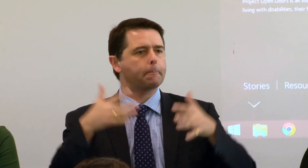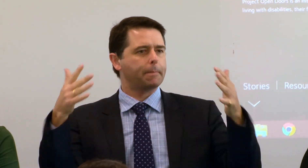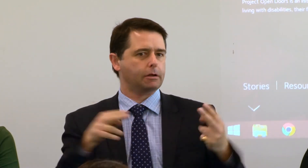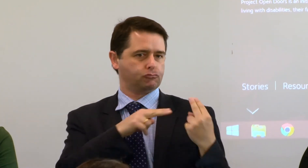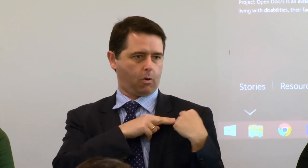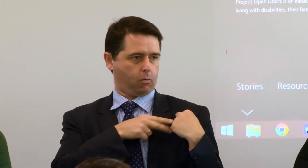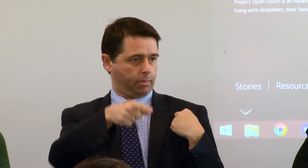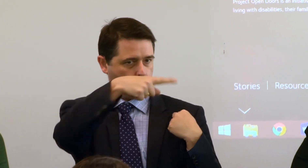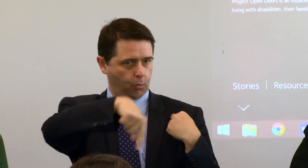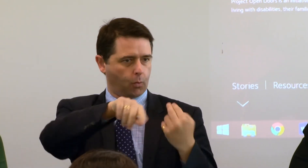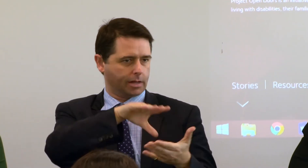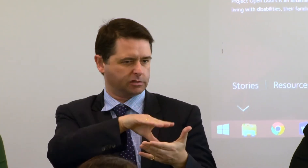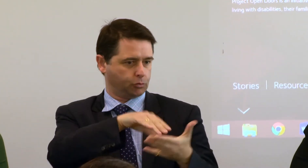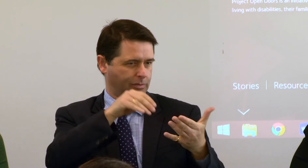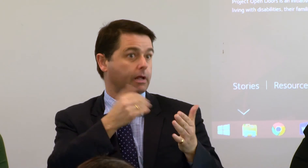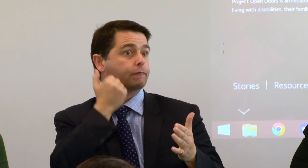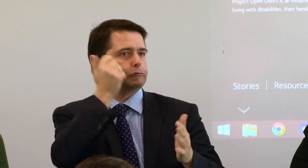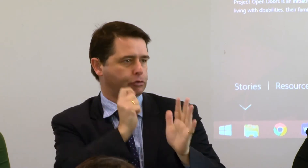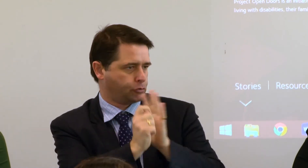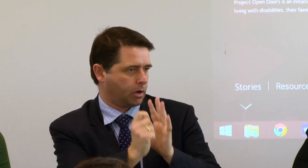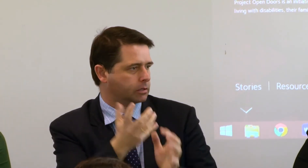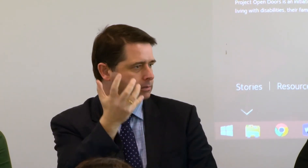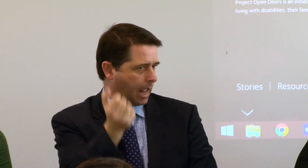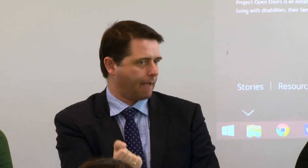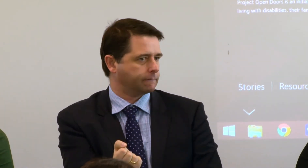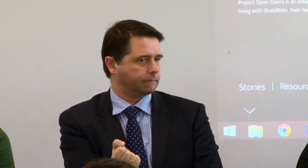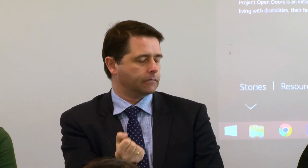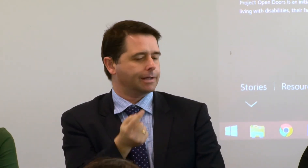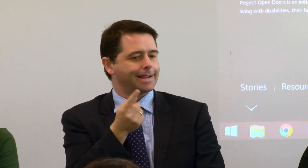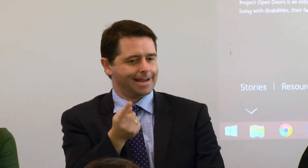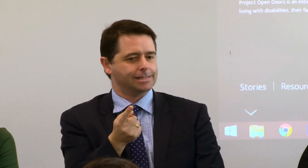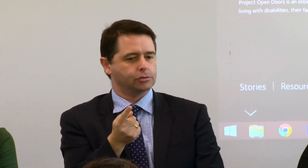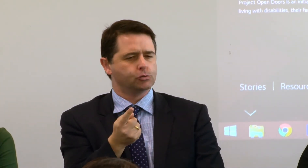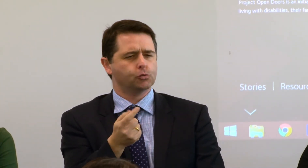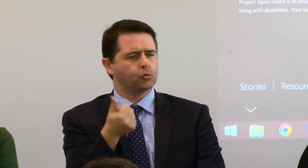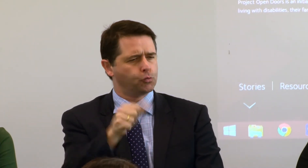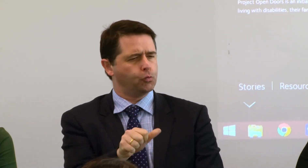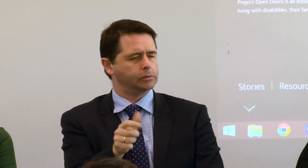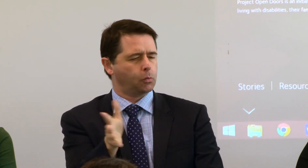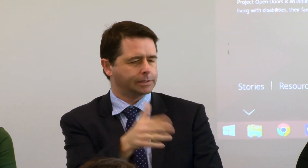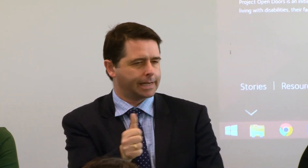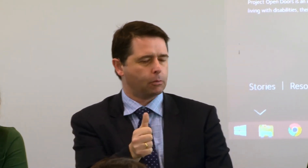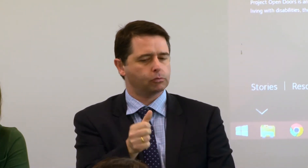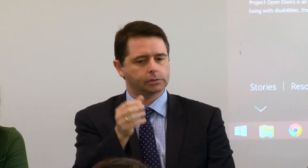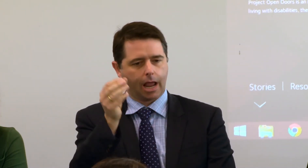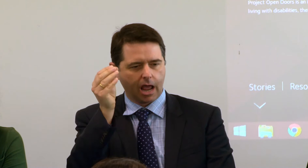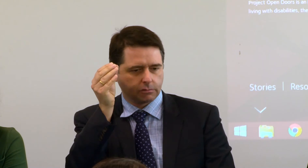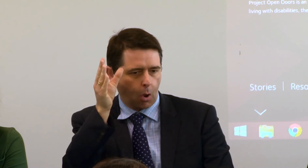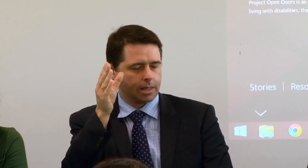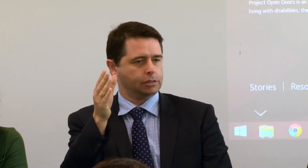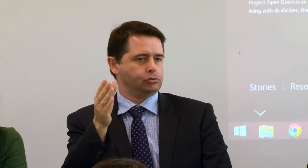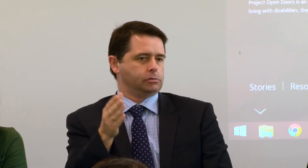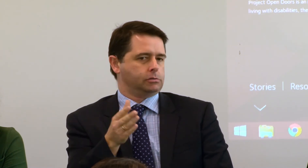So in closing, I would also like to remind you of the large responsibility that you future journalists will have. Use